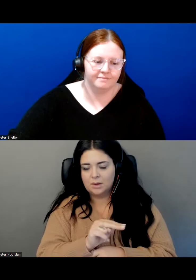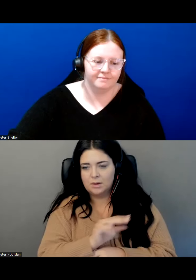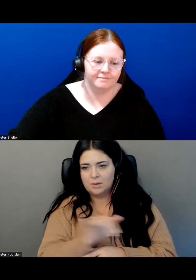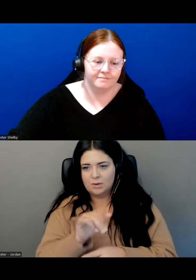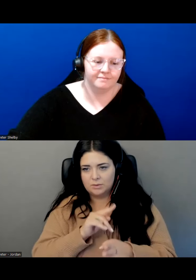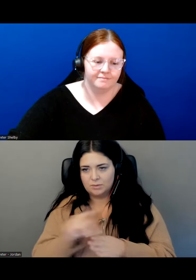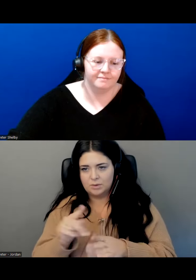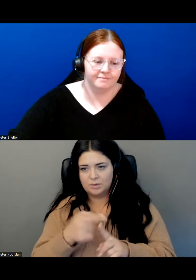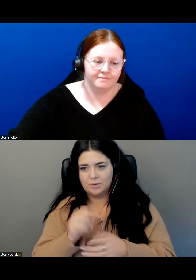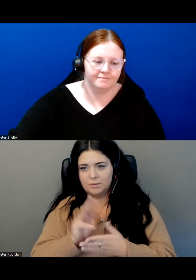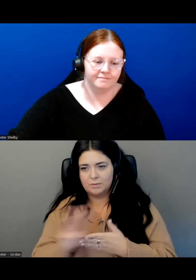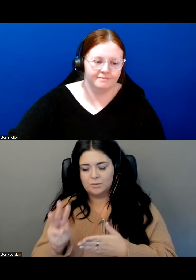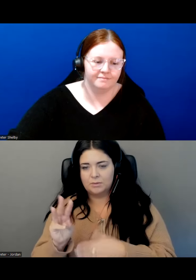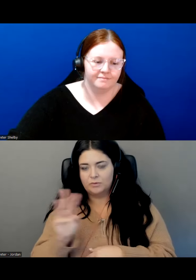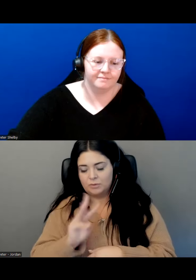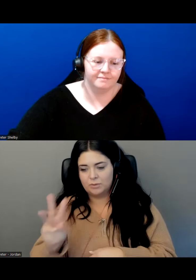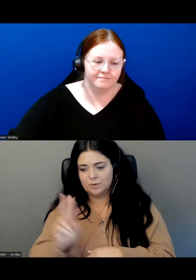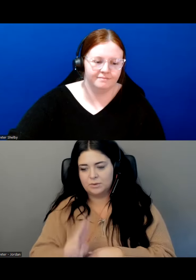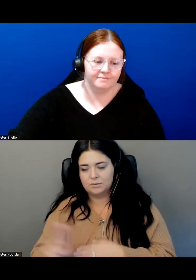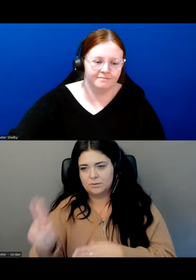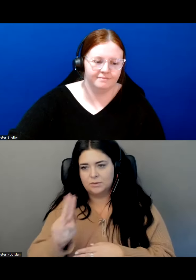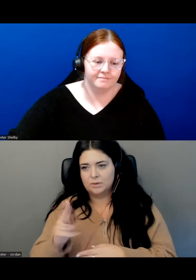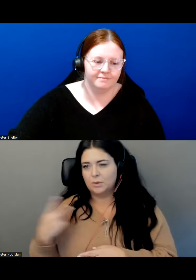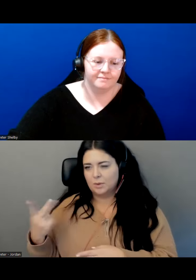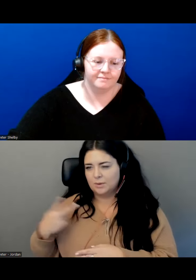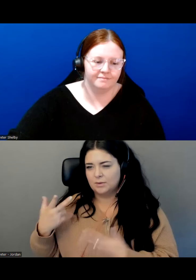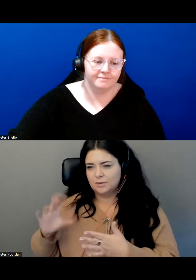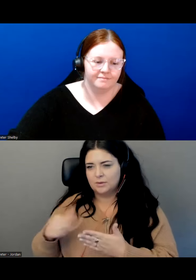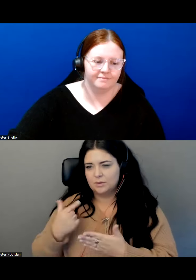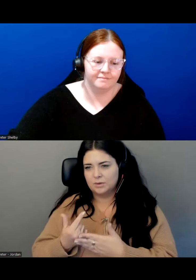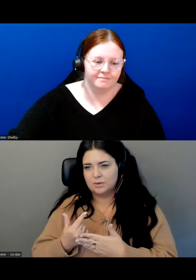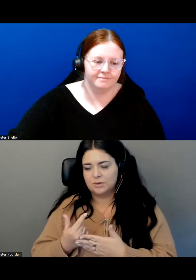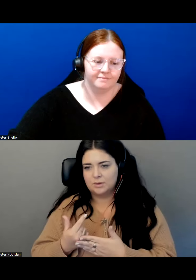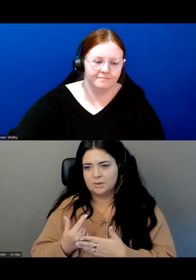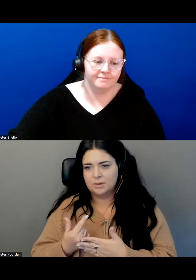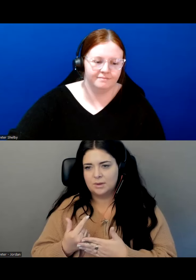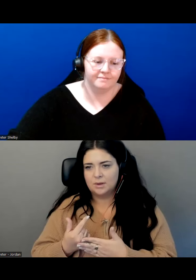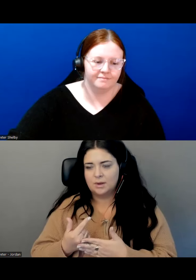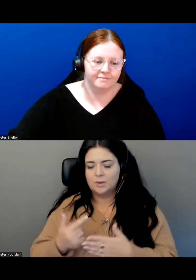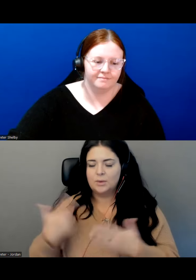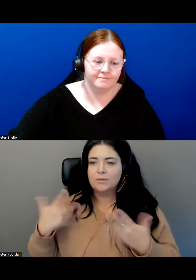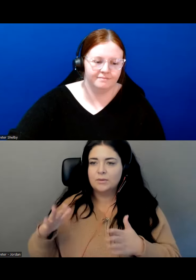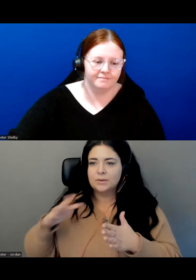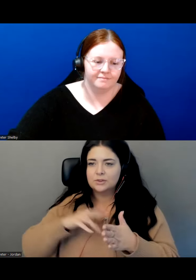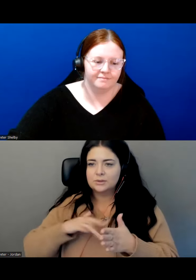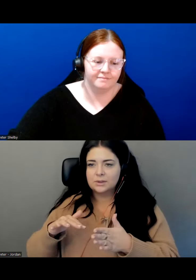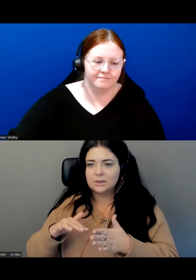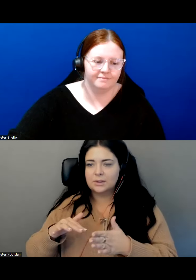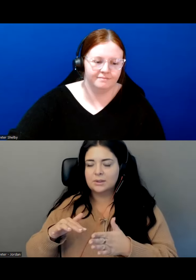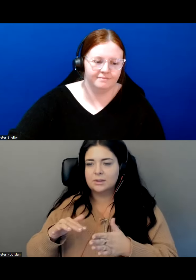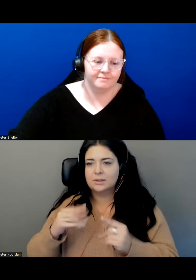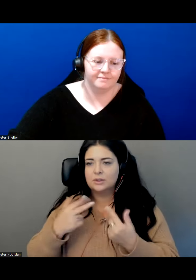from Western University in Ontario, where Ian and I graduated. Yeah. That have been studying genetic